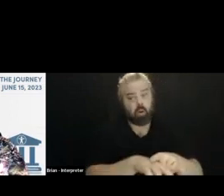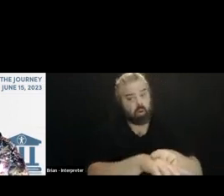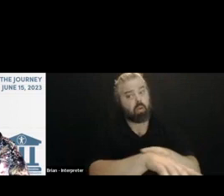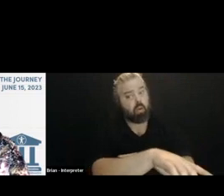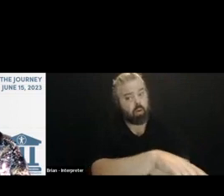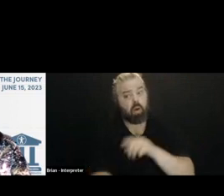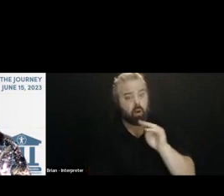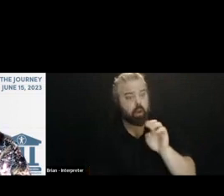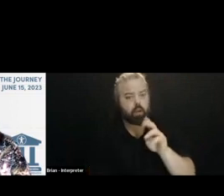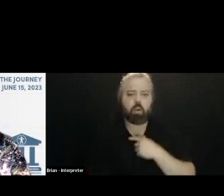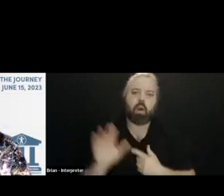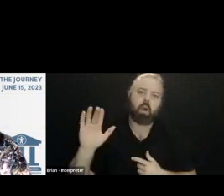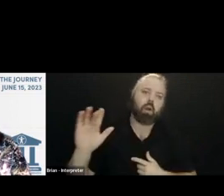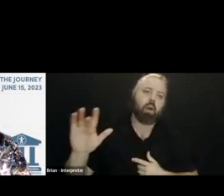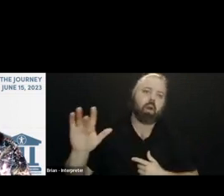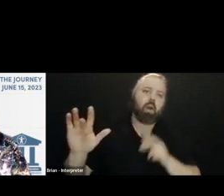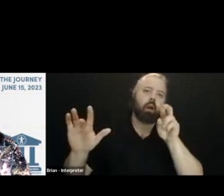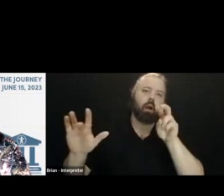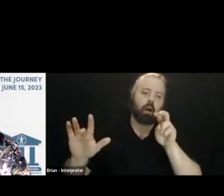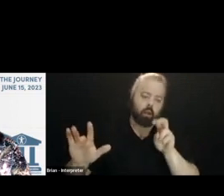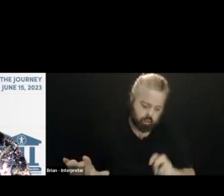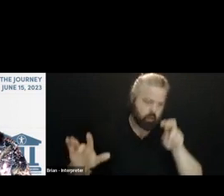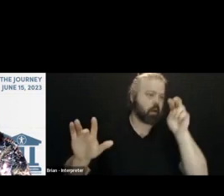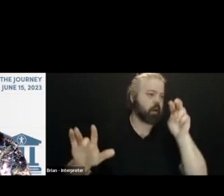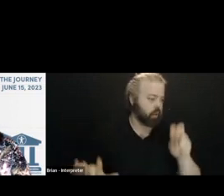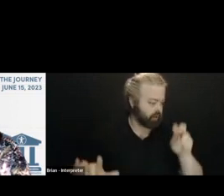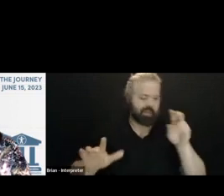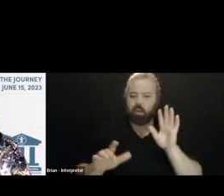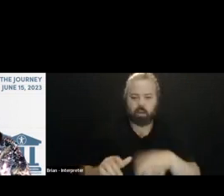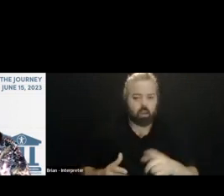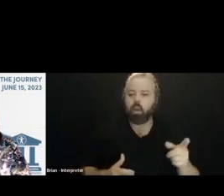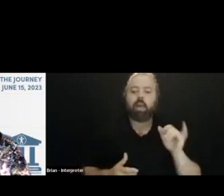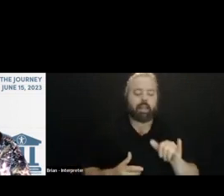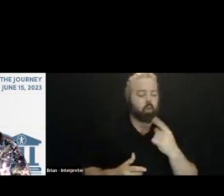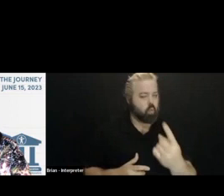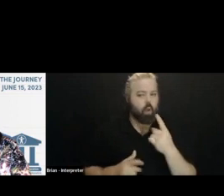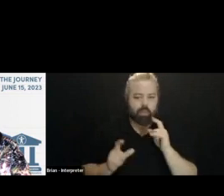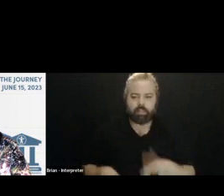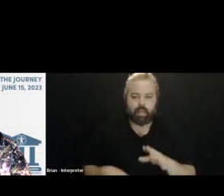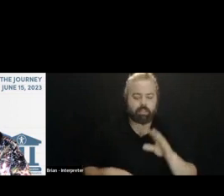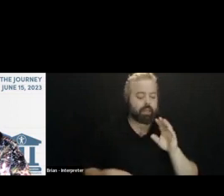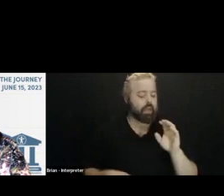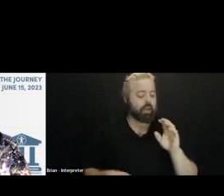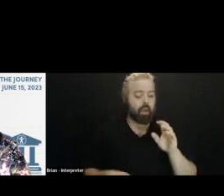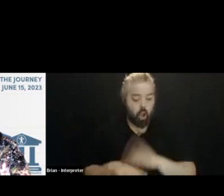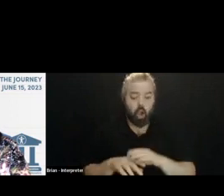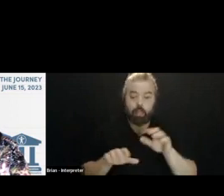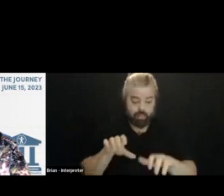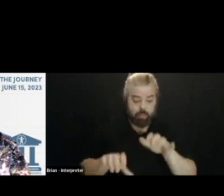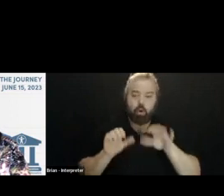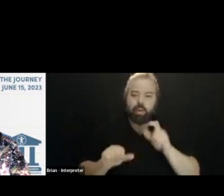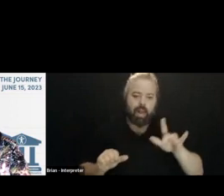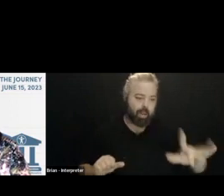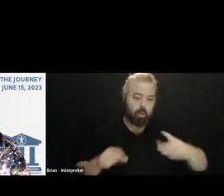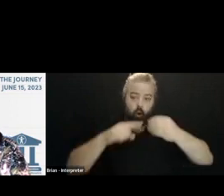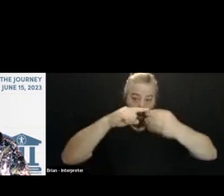through. So that's one thing to test, is make sure that there is a keyboard open and close, and I can bypass that if I